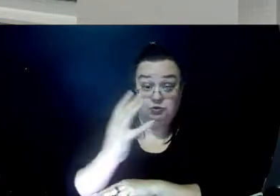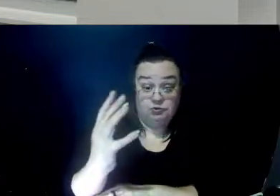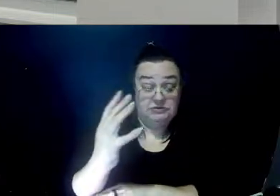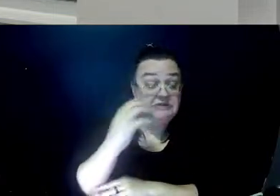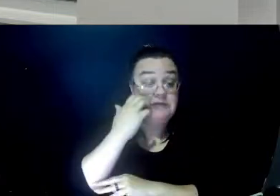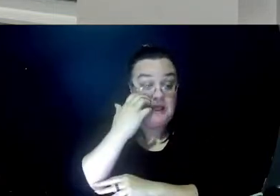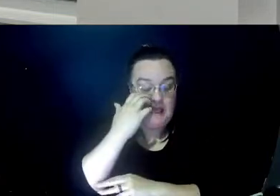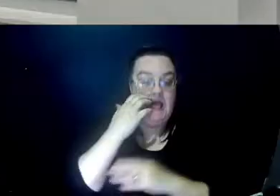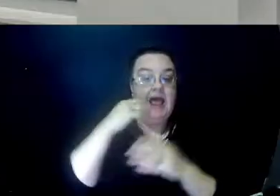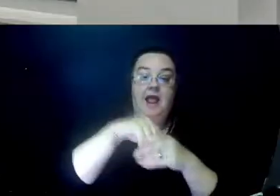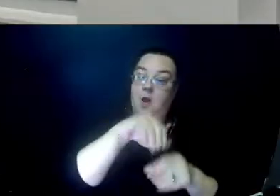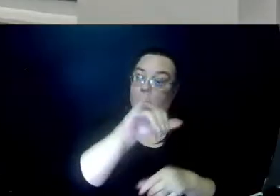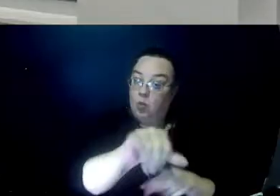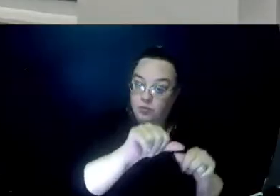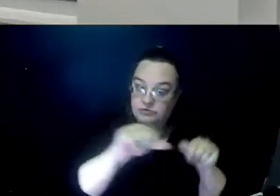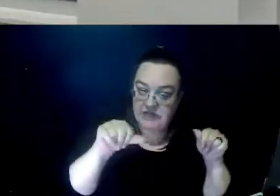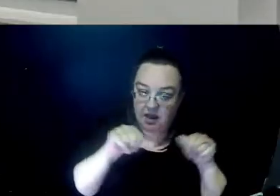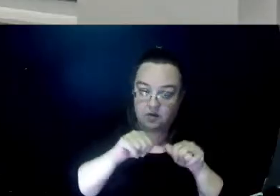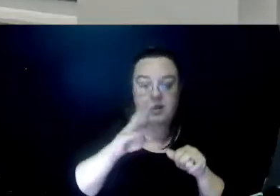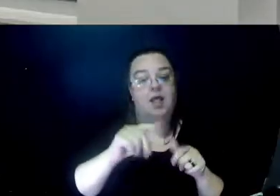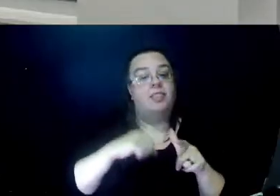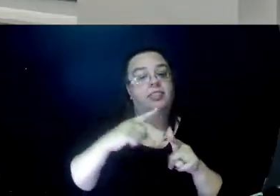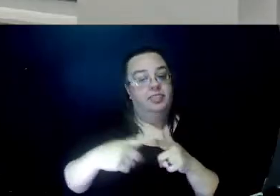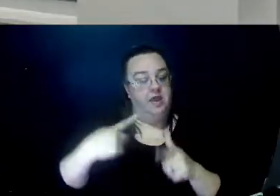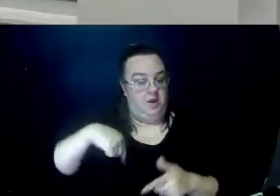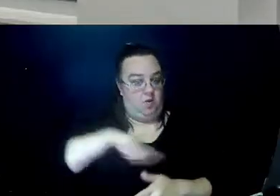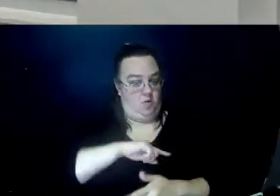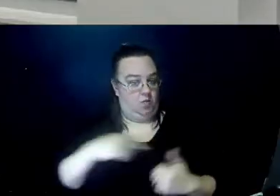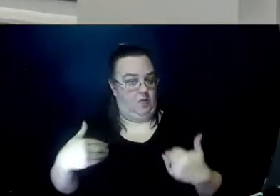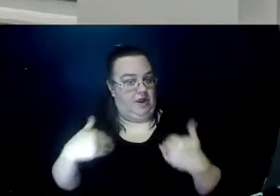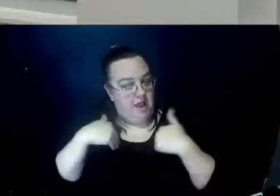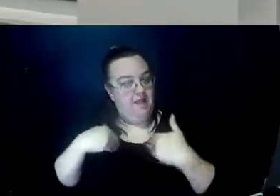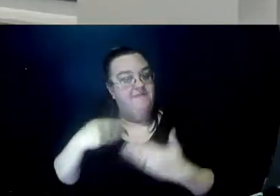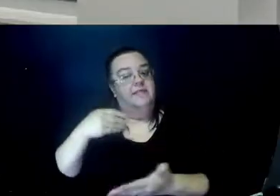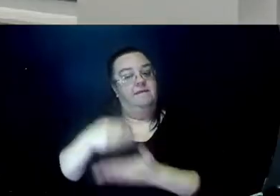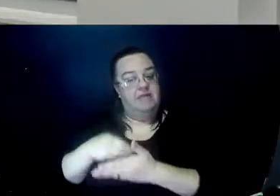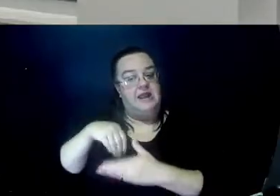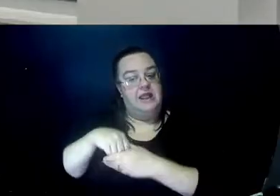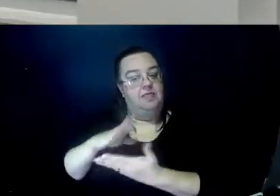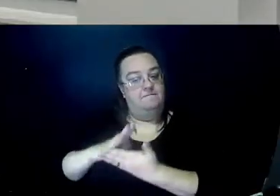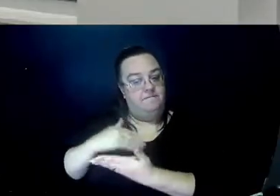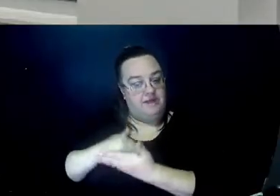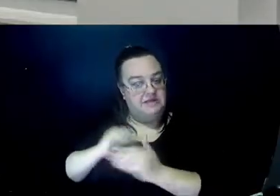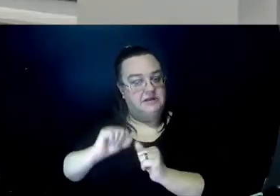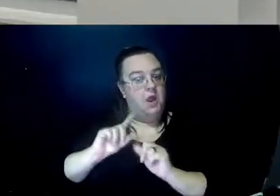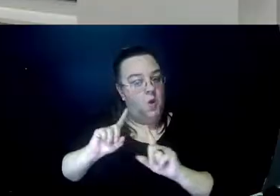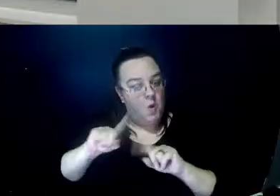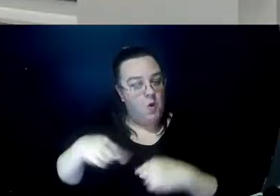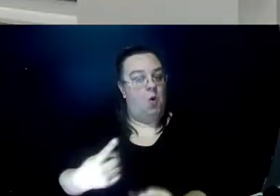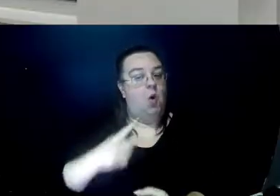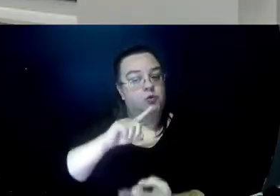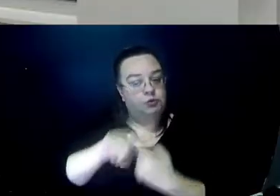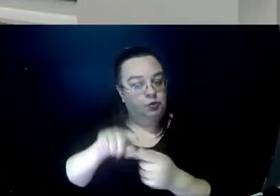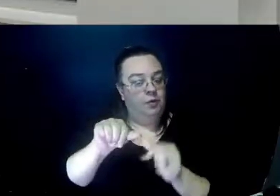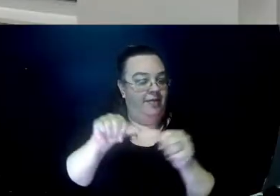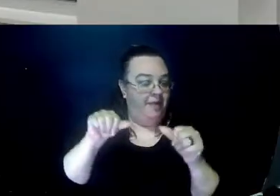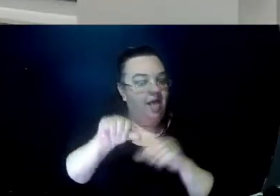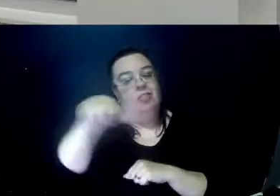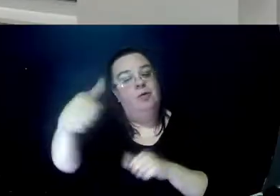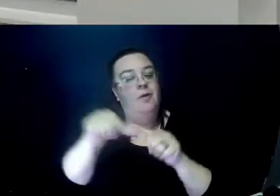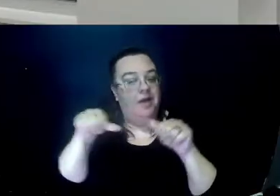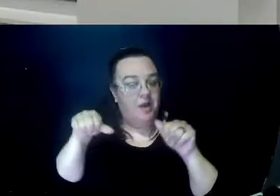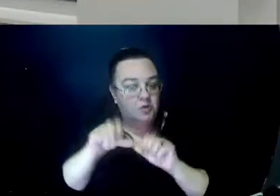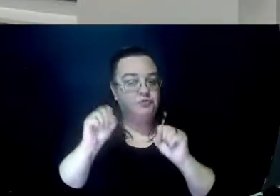in those areas, and then we have the money in the budget can go to the other areas, so we